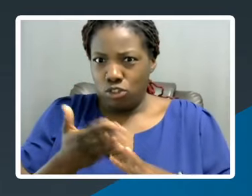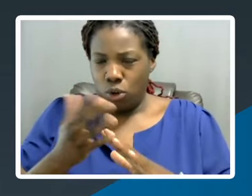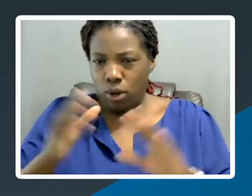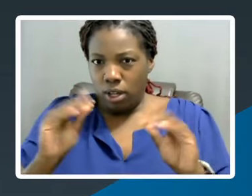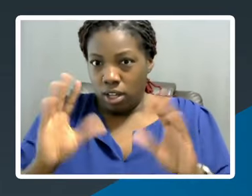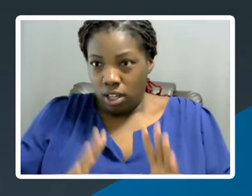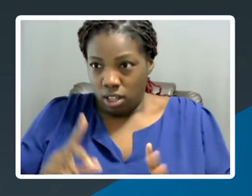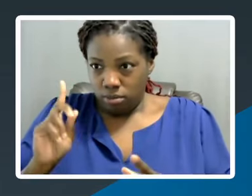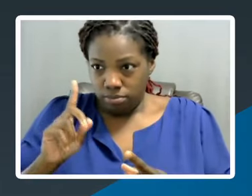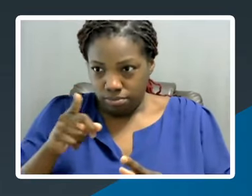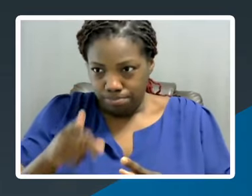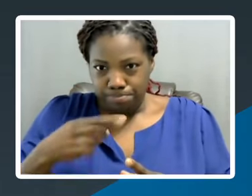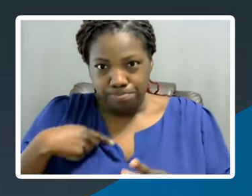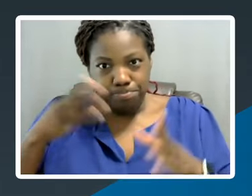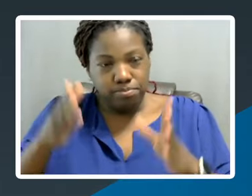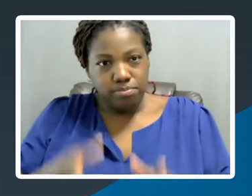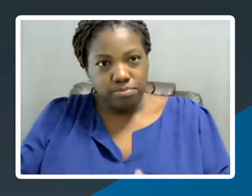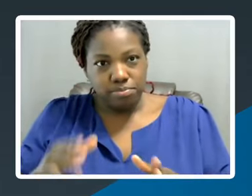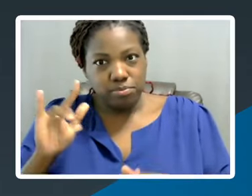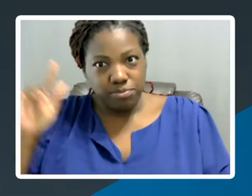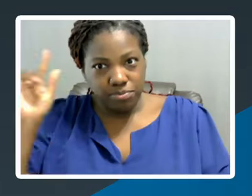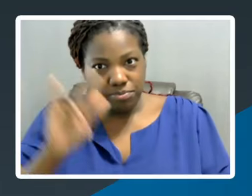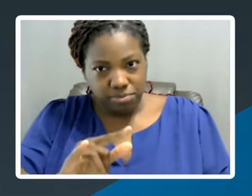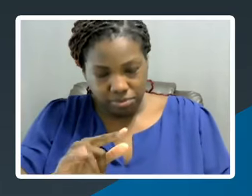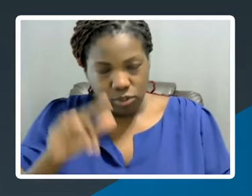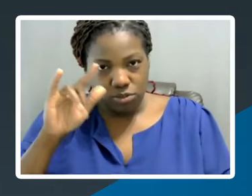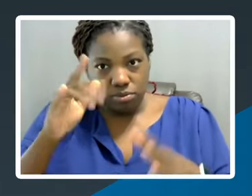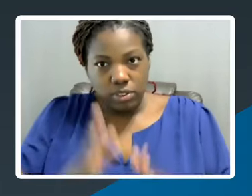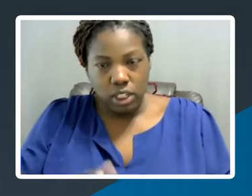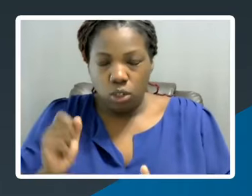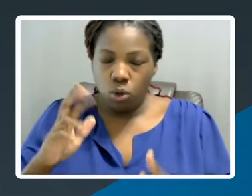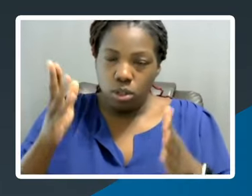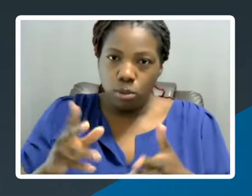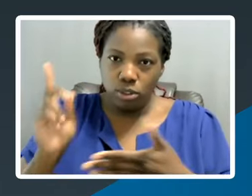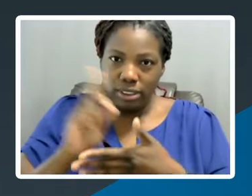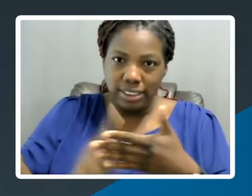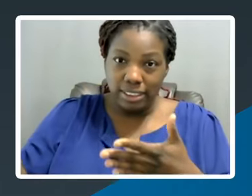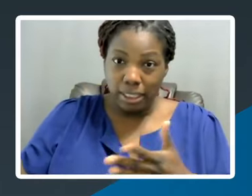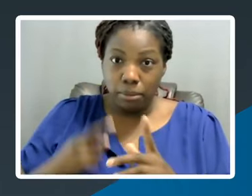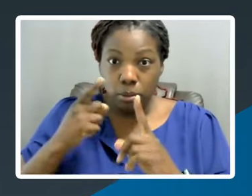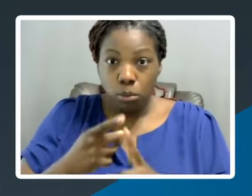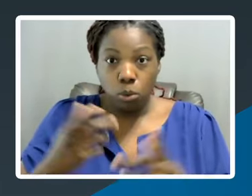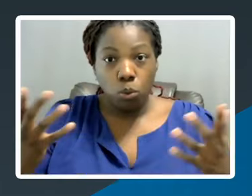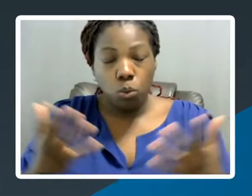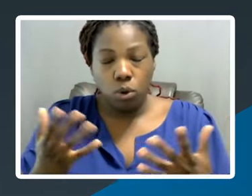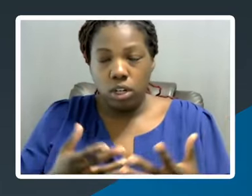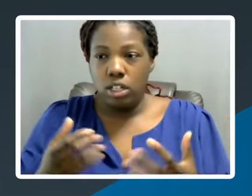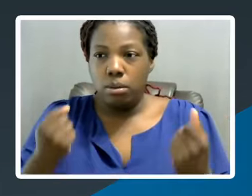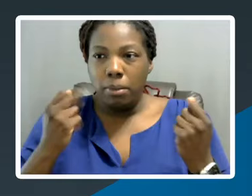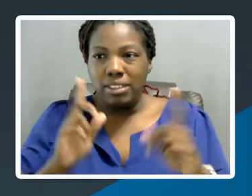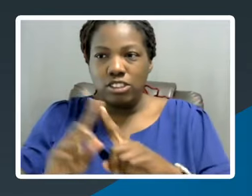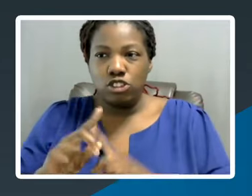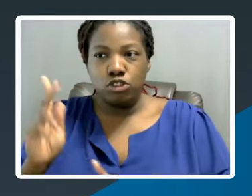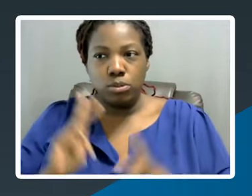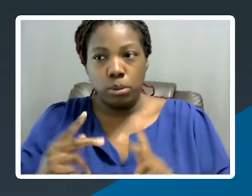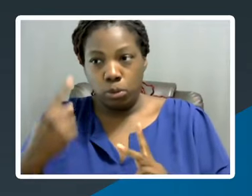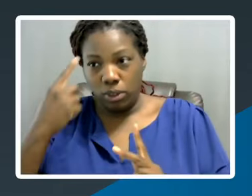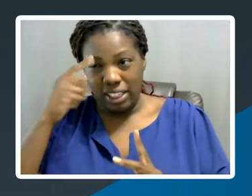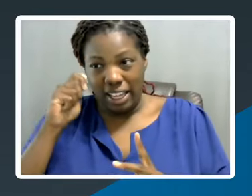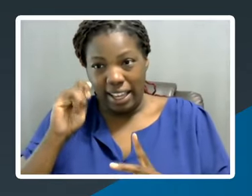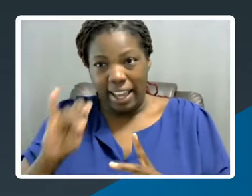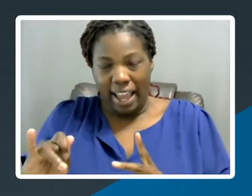the pilot of that plane or the person designing that plane, right? And my point here is that there are a lot of people that think that AI works by